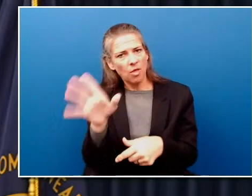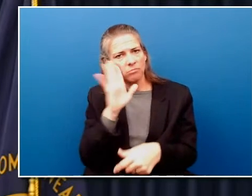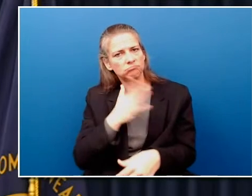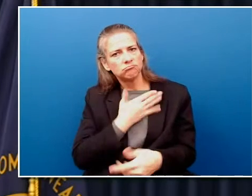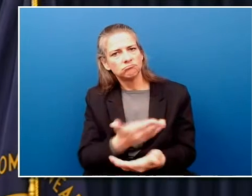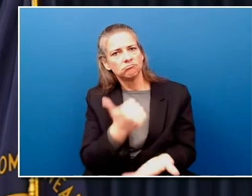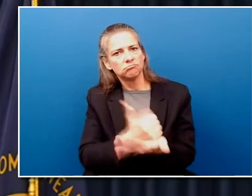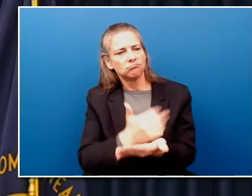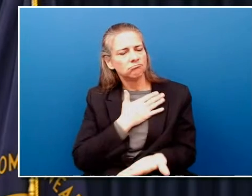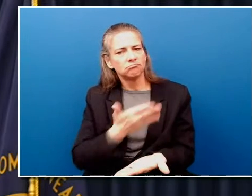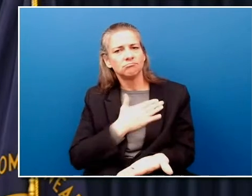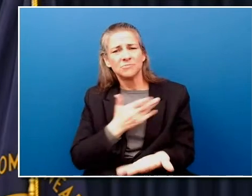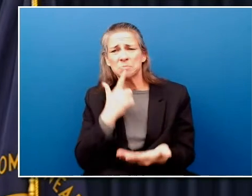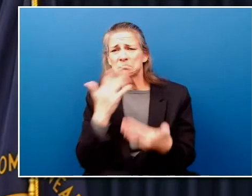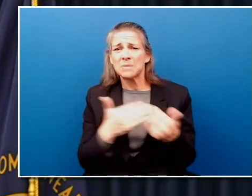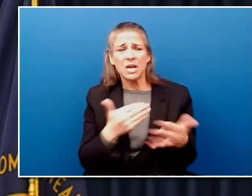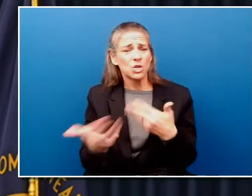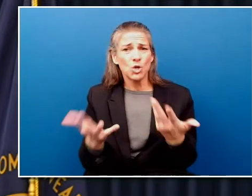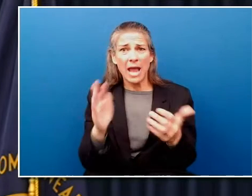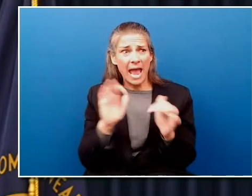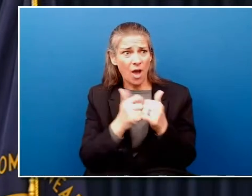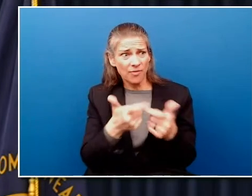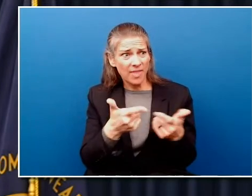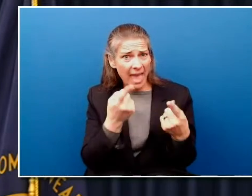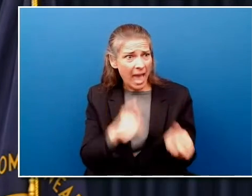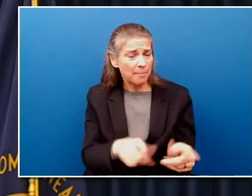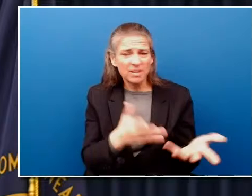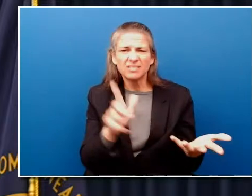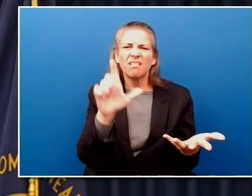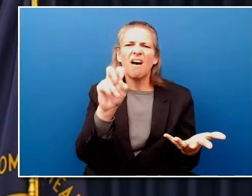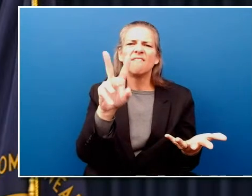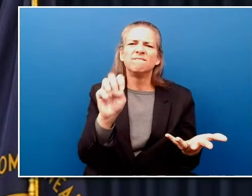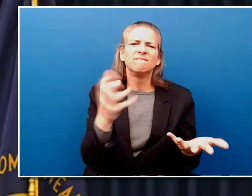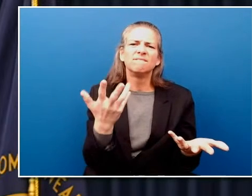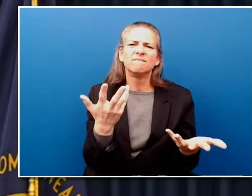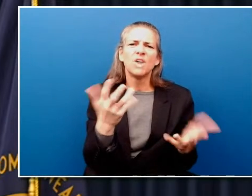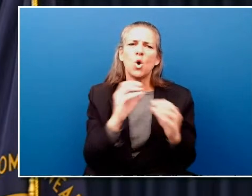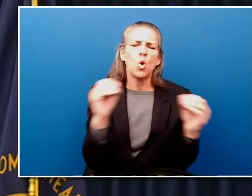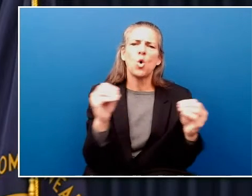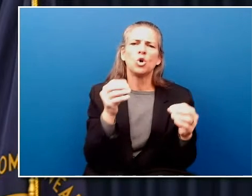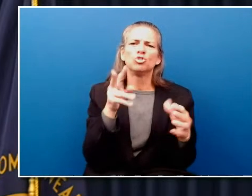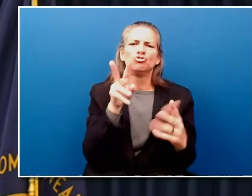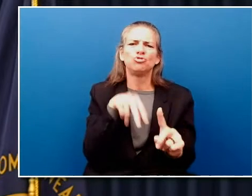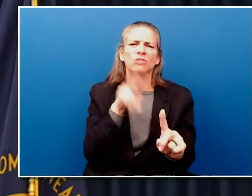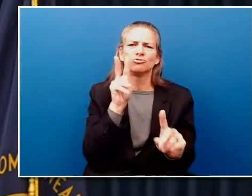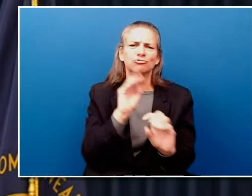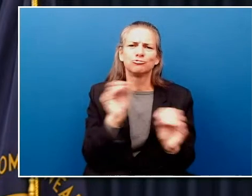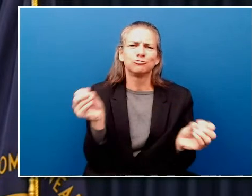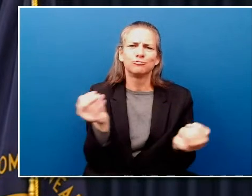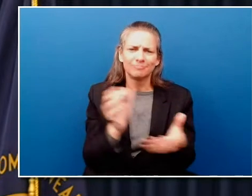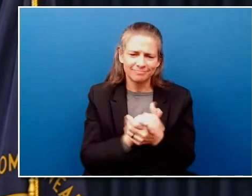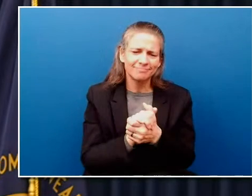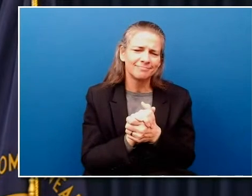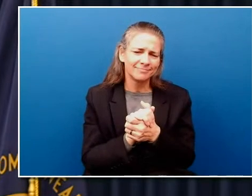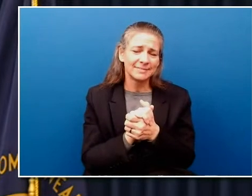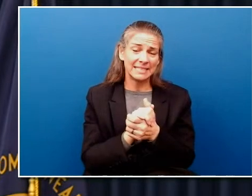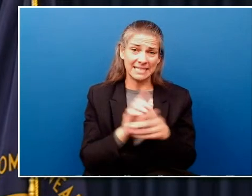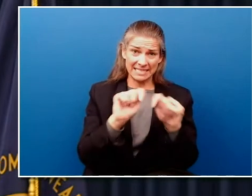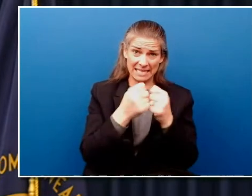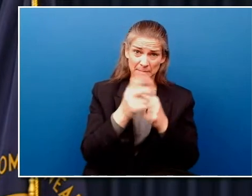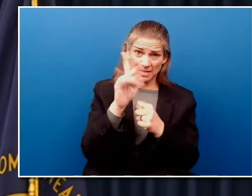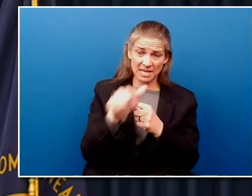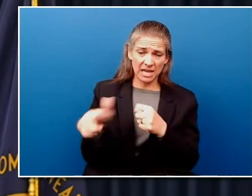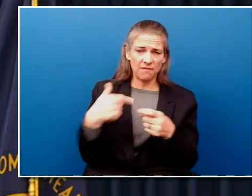or why they ended up there. It's just love and not judgment. With the challenges Team Kentucky has faced over the years, our public